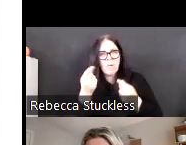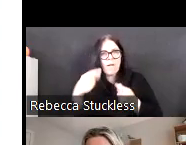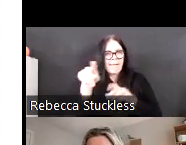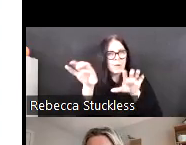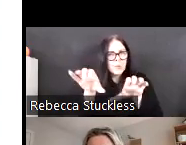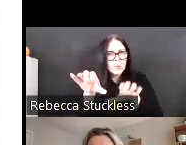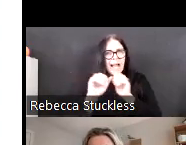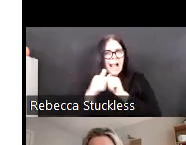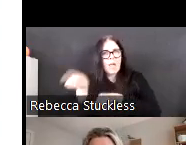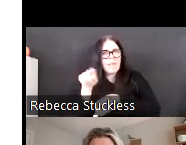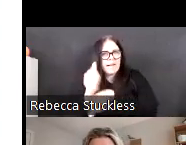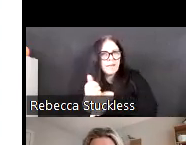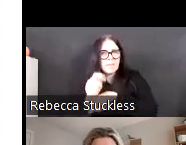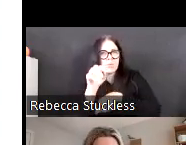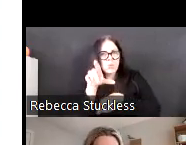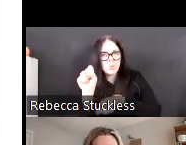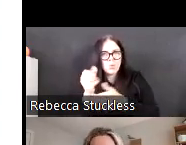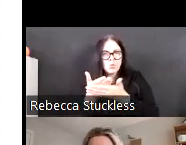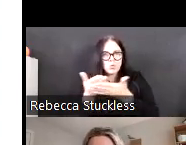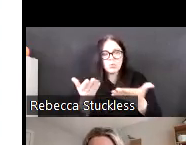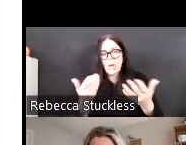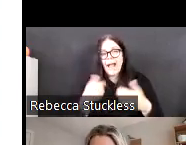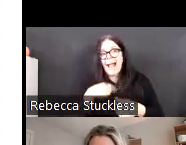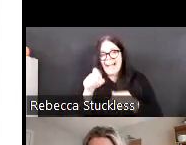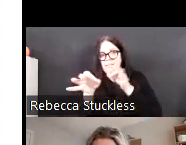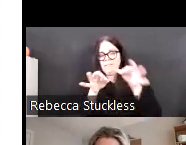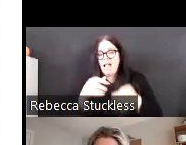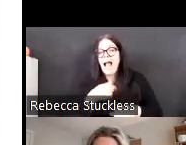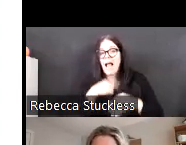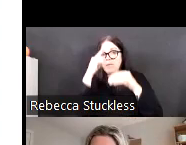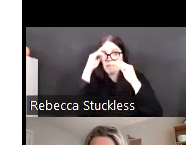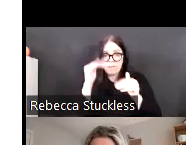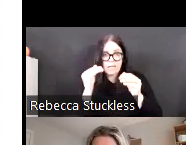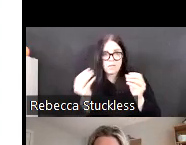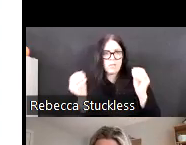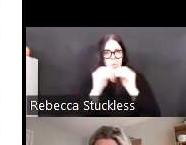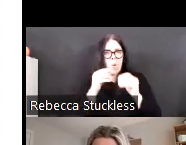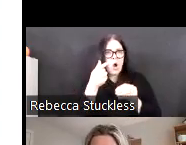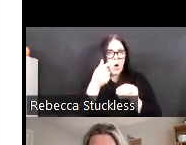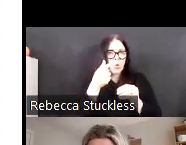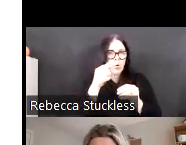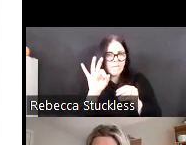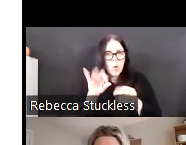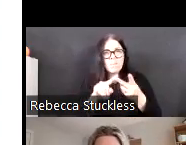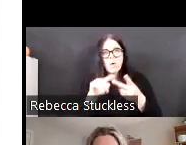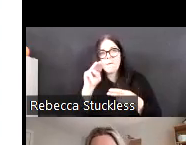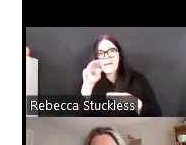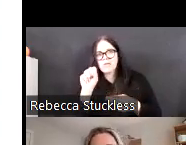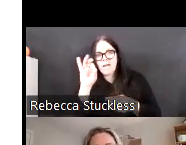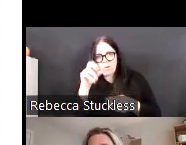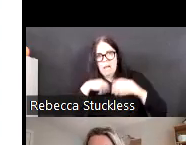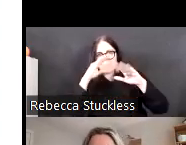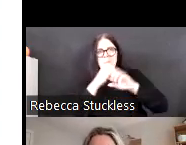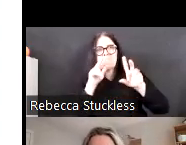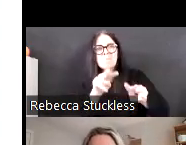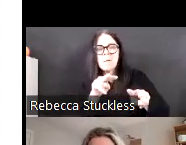they're implementing tools and resources. So I have to say, I was expecting to see more Google Forms or Microsoft Forms in this presentation.